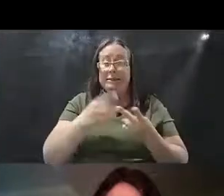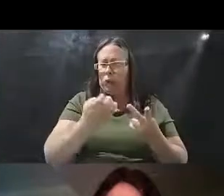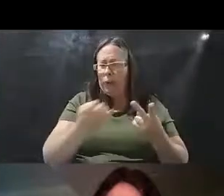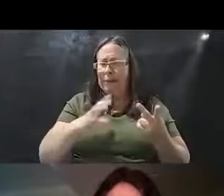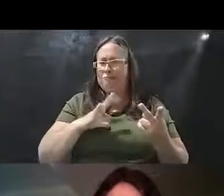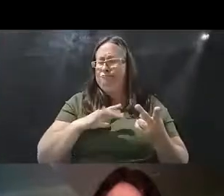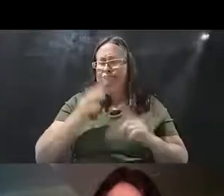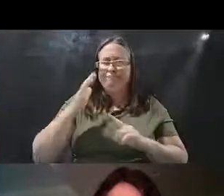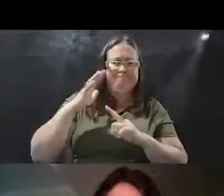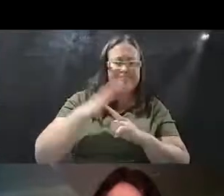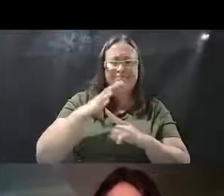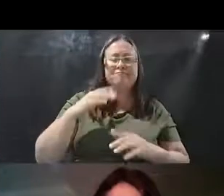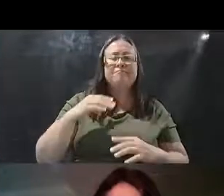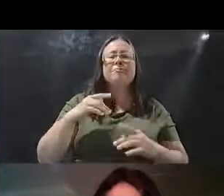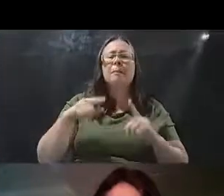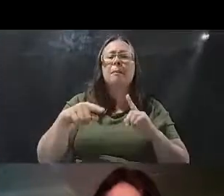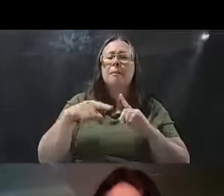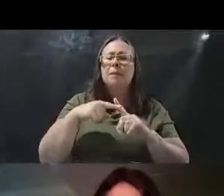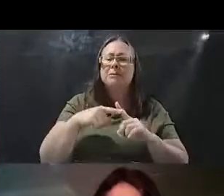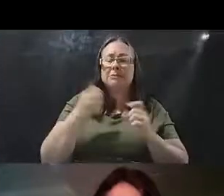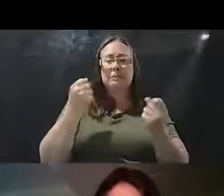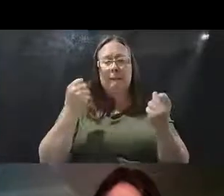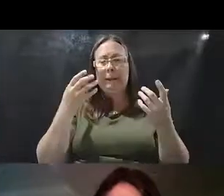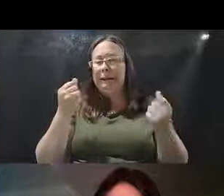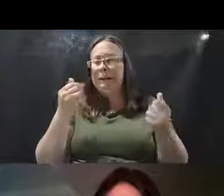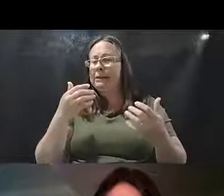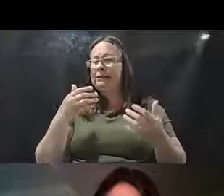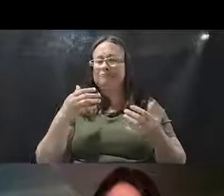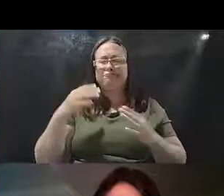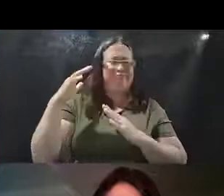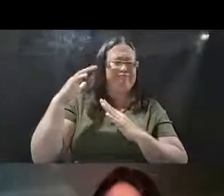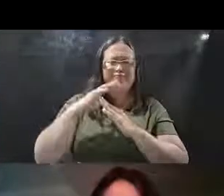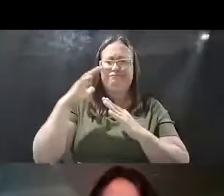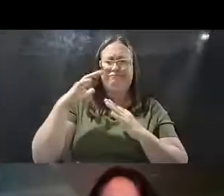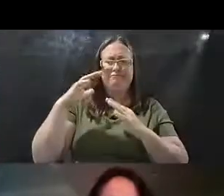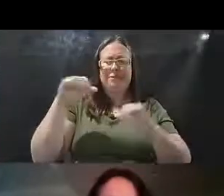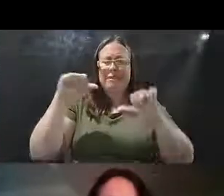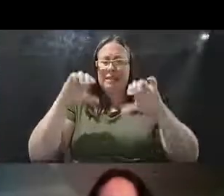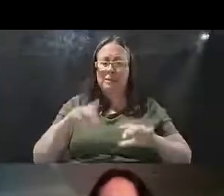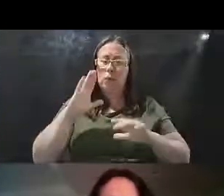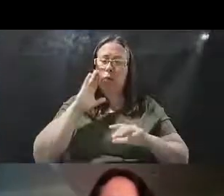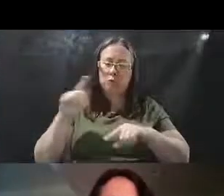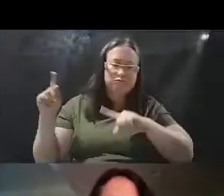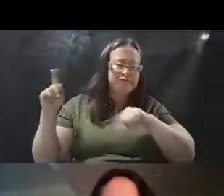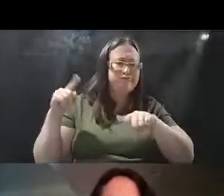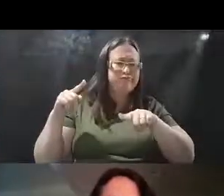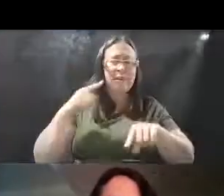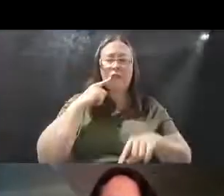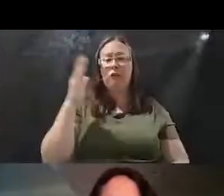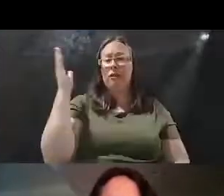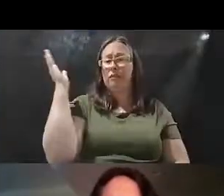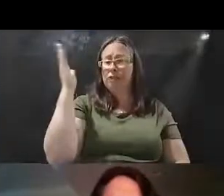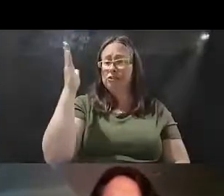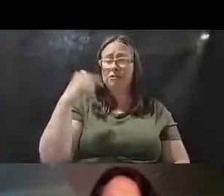also there were many outstanding scientists that would come to the area to give lectures. So it was